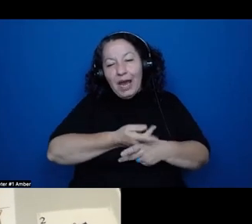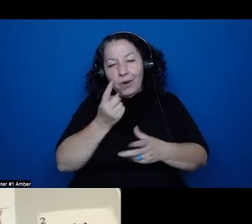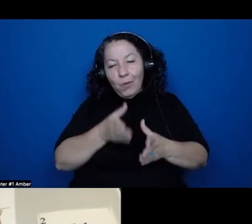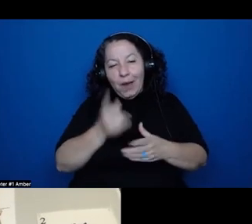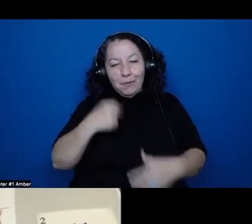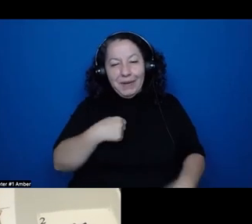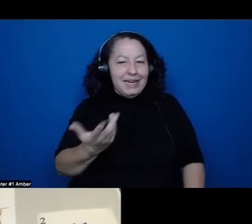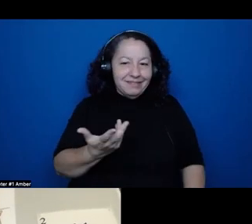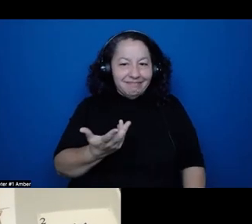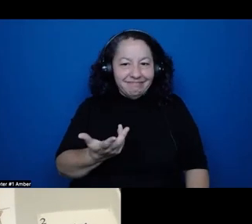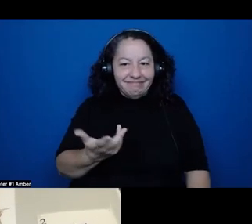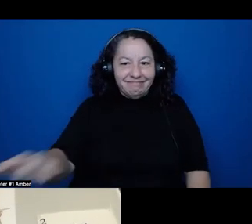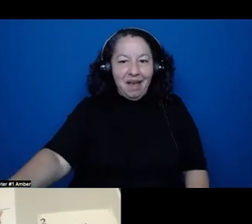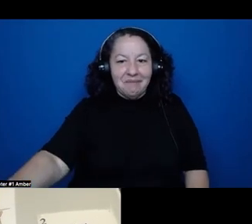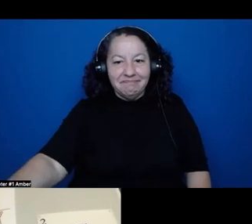know,